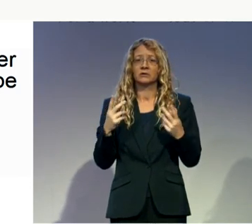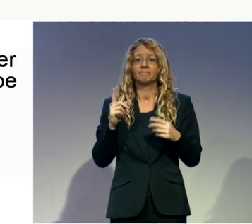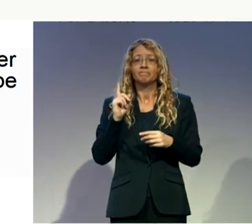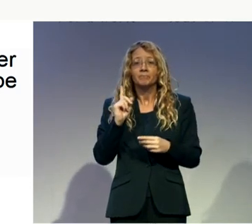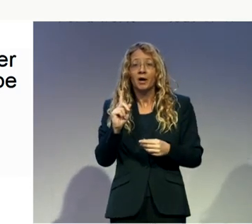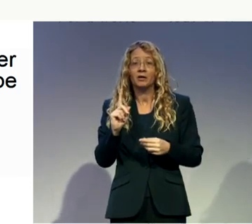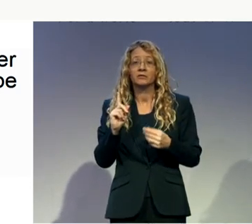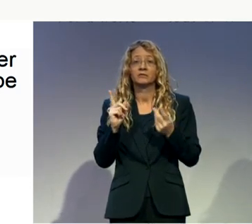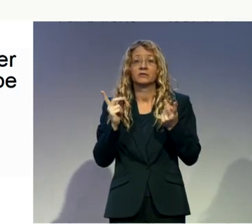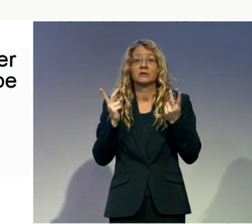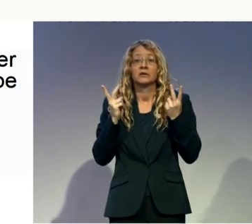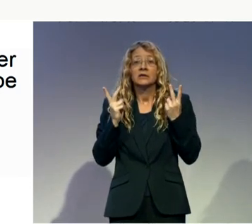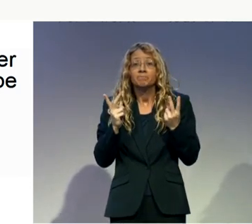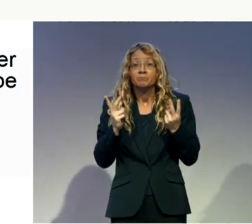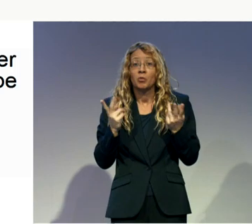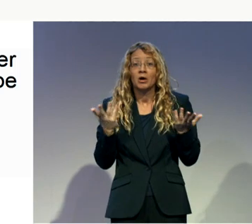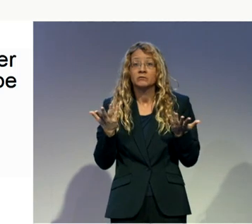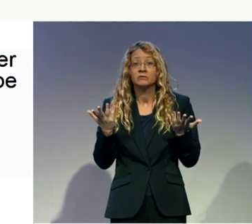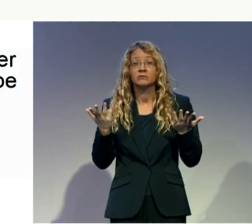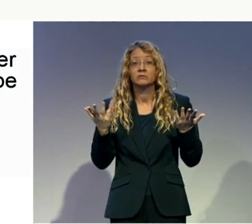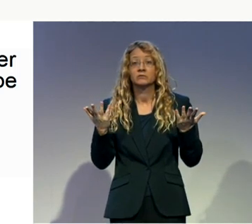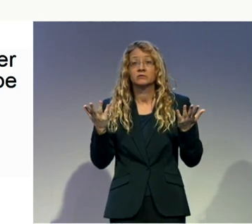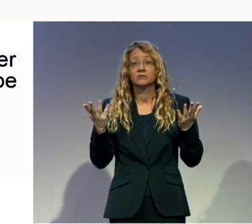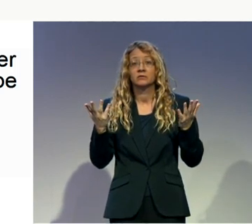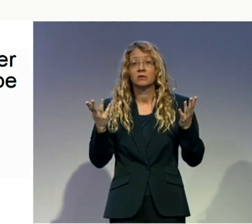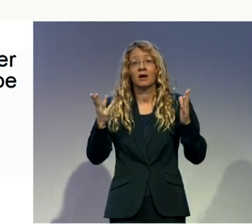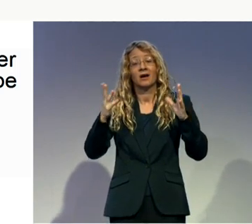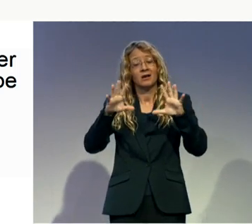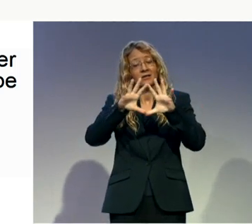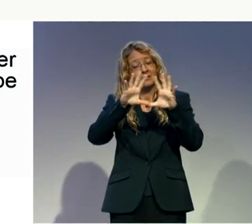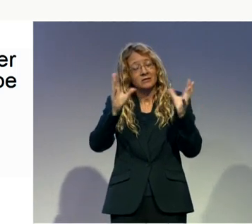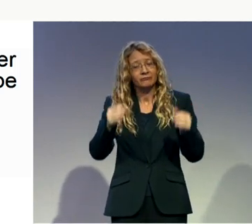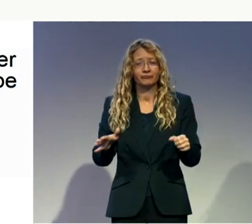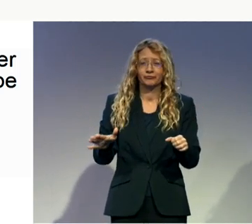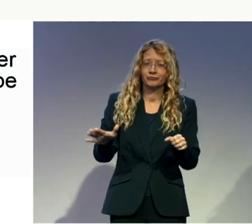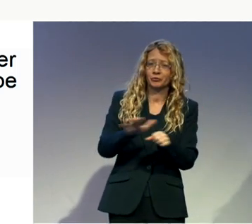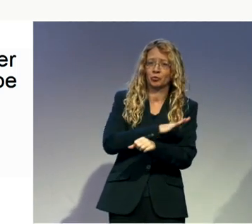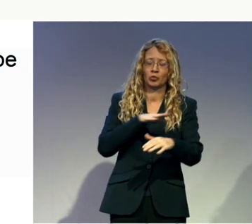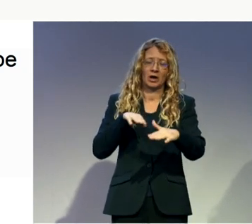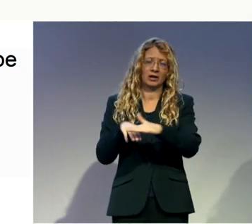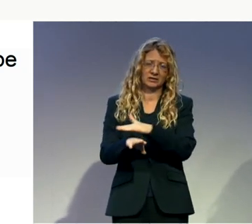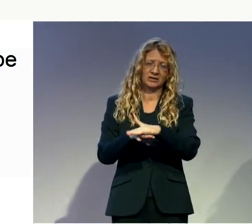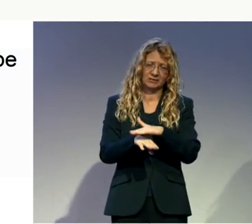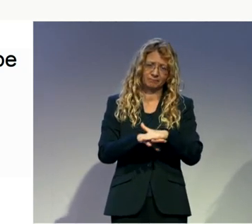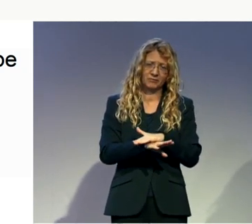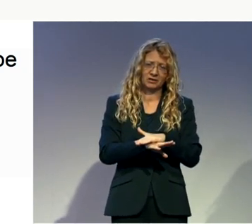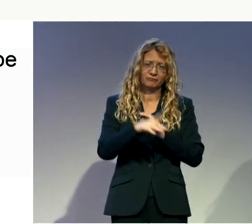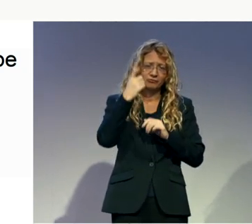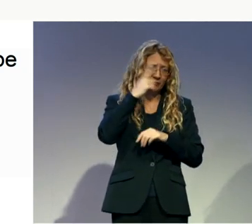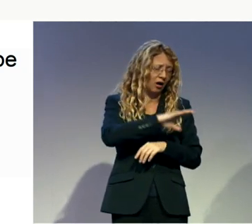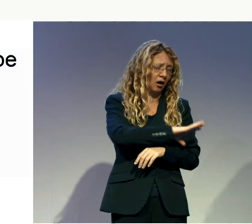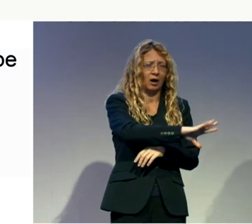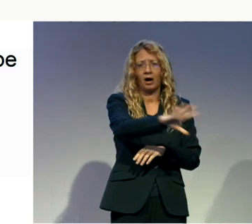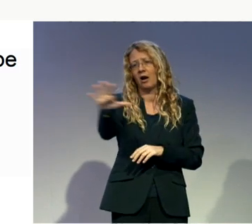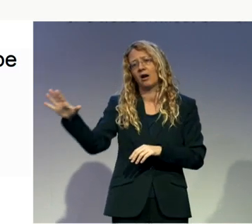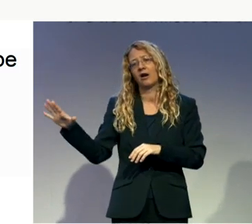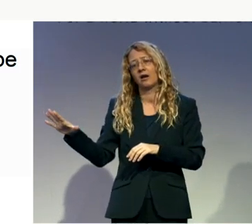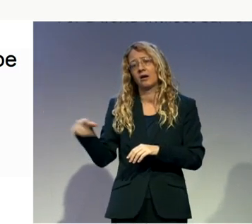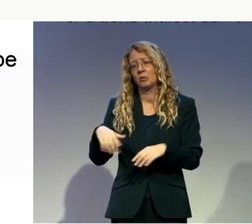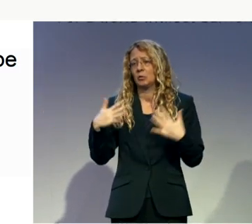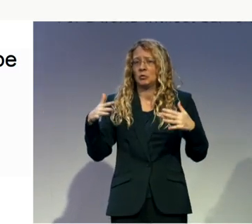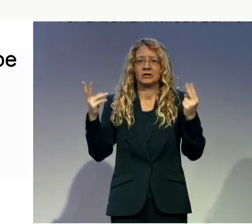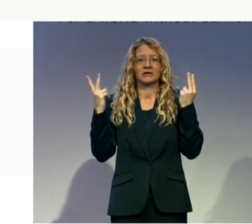universal accessibility. It's important for us because when the law recognizes the accessibility cognitive,